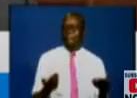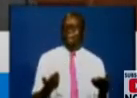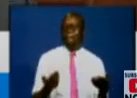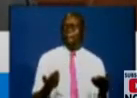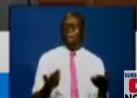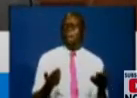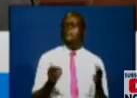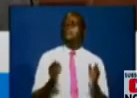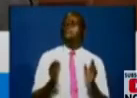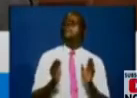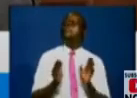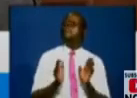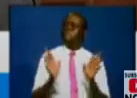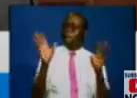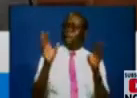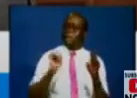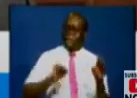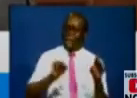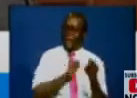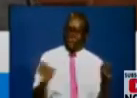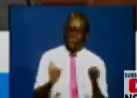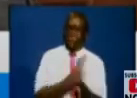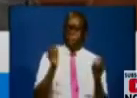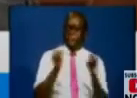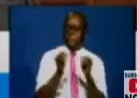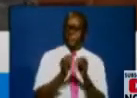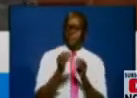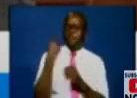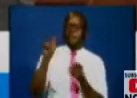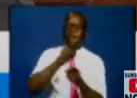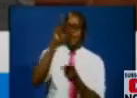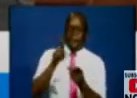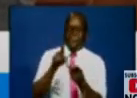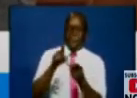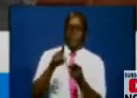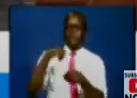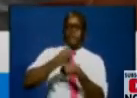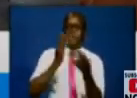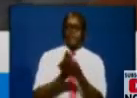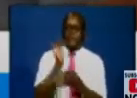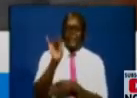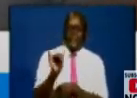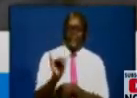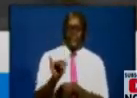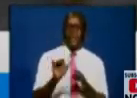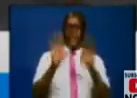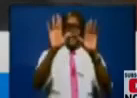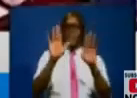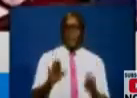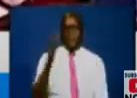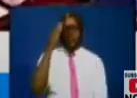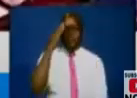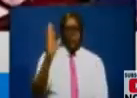be a public engagement. Mr. Speaker, for accuracy and for purposes of record, that is important to note.